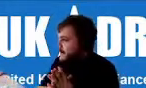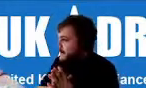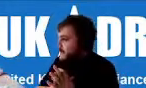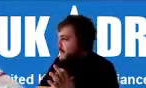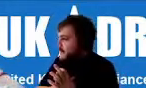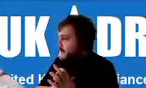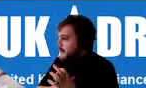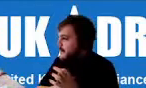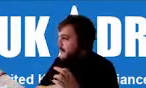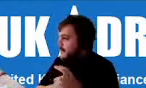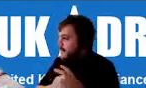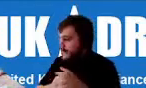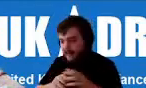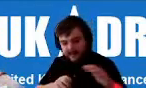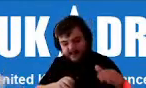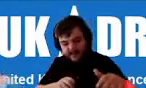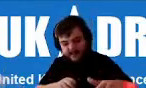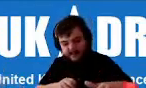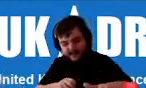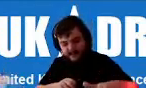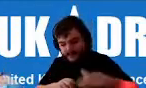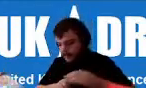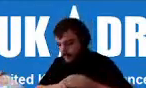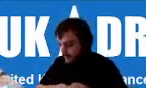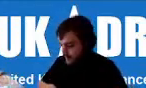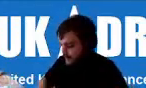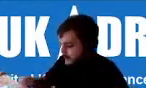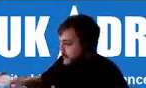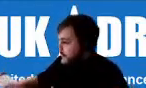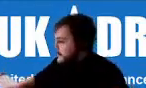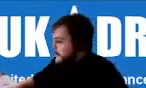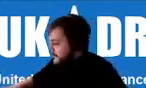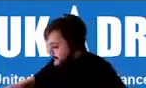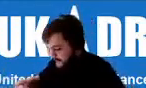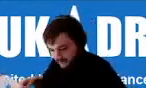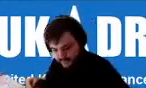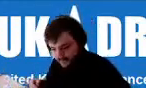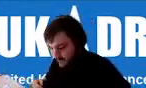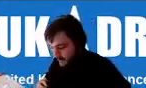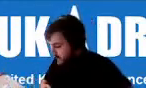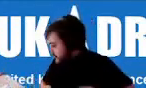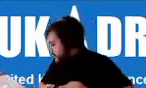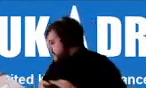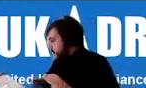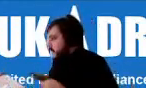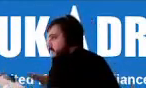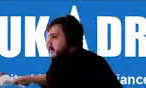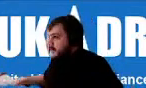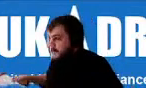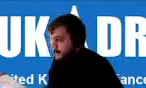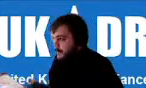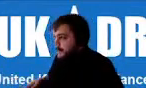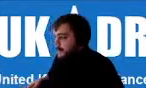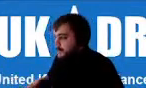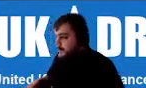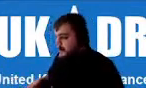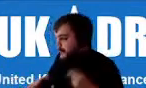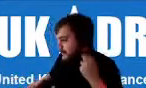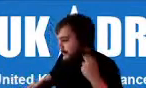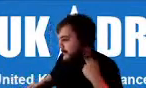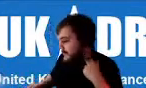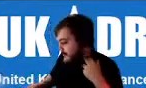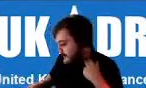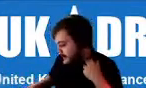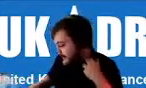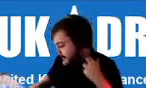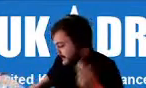audience. Hi, thank you very much, David. There's definitely a lot of food for thought and a lot of things for